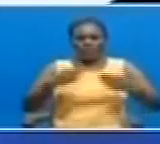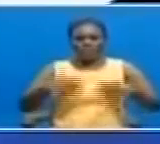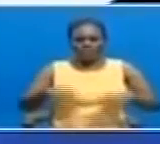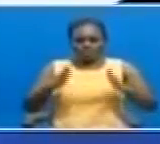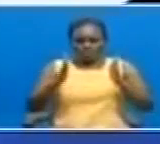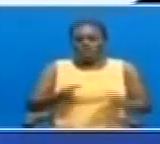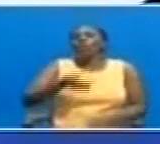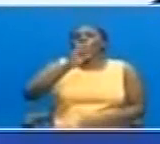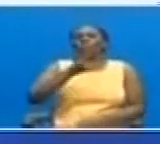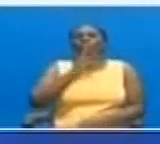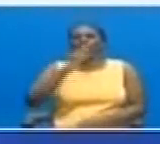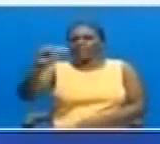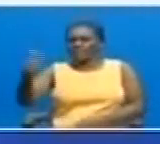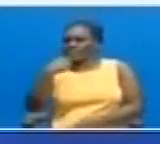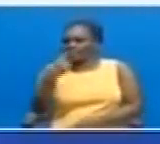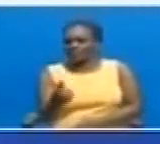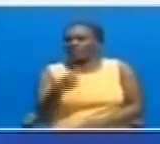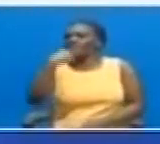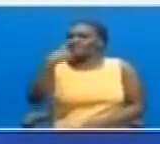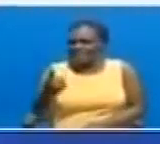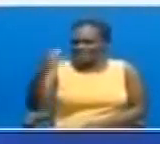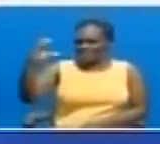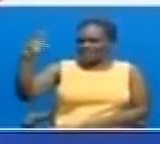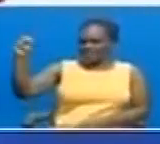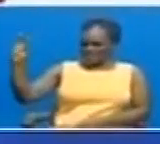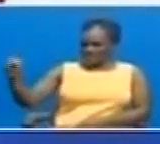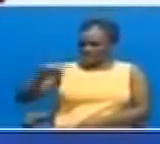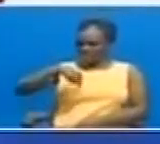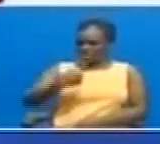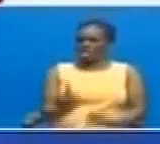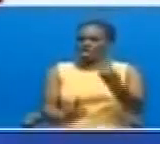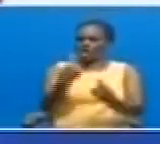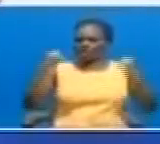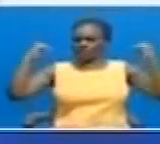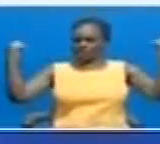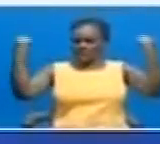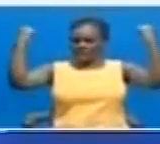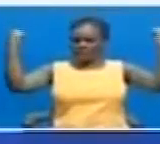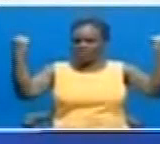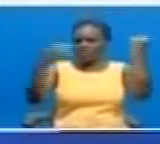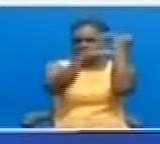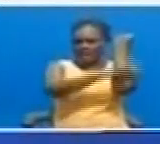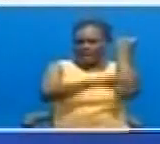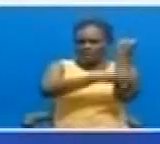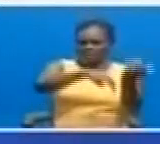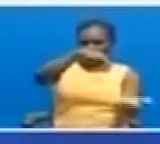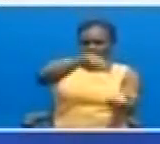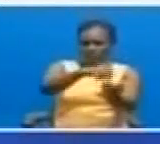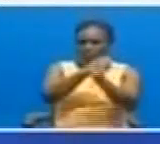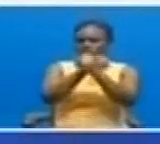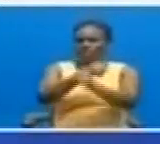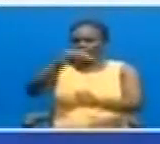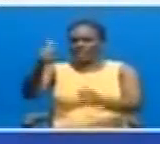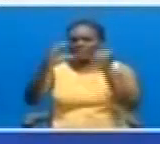water. At Ruth Mutegi wrote, "Someone tells CNN we are a hotbed of heroes, a country which stood up to protect another